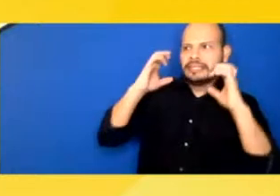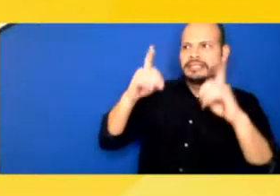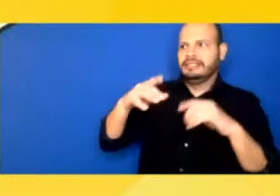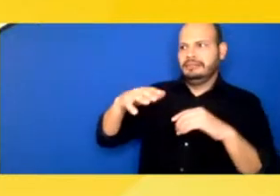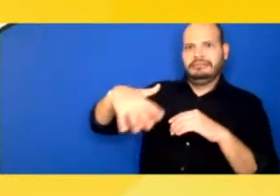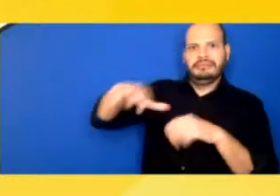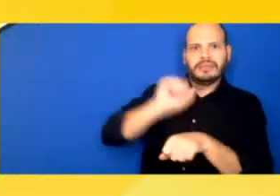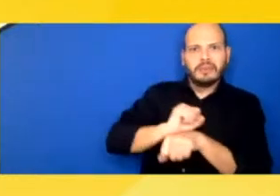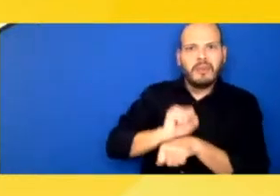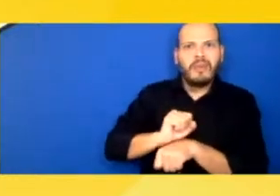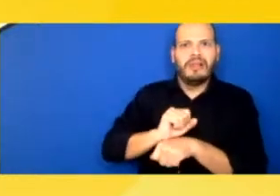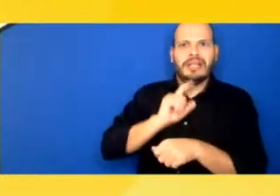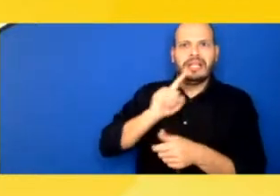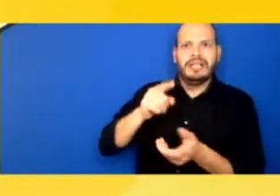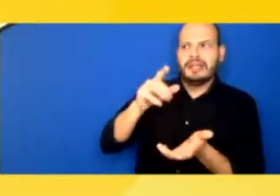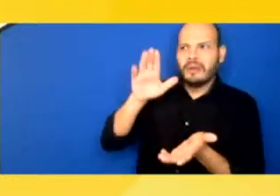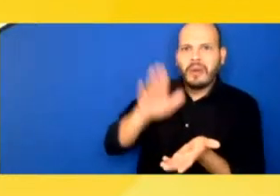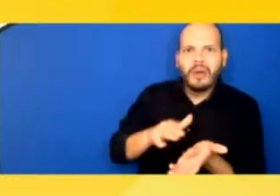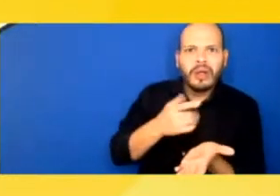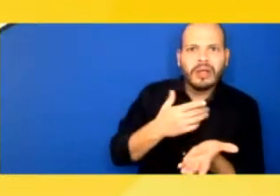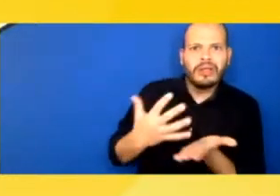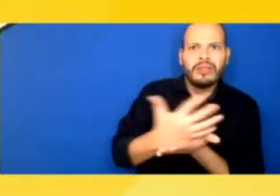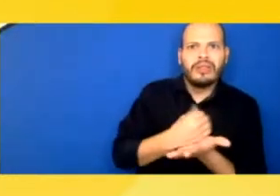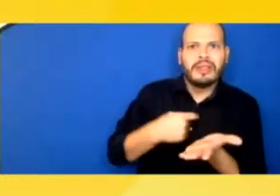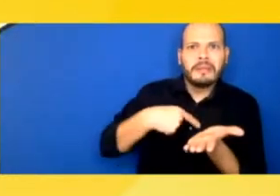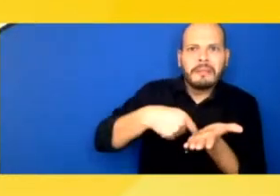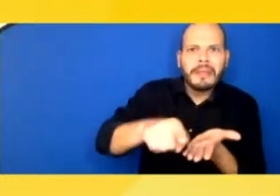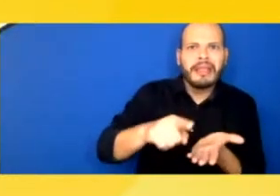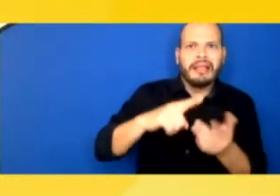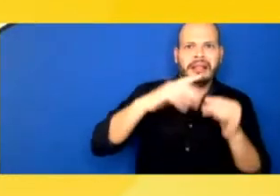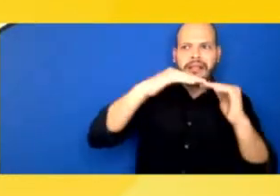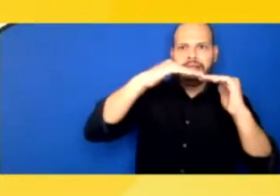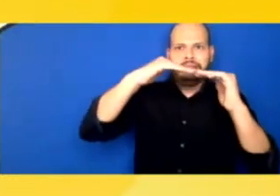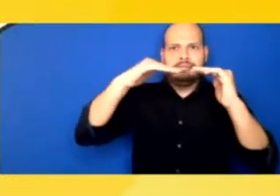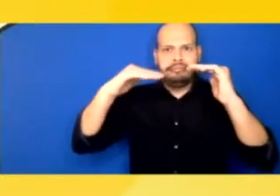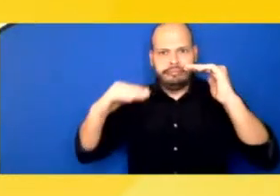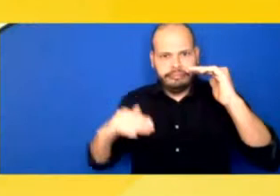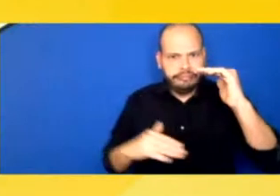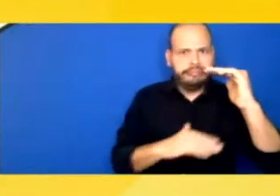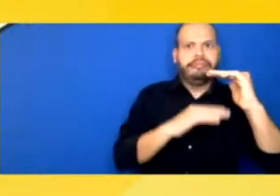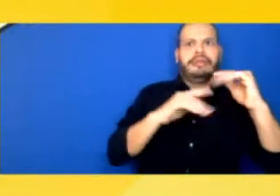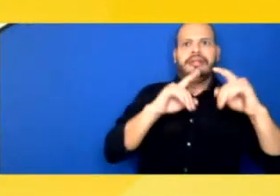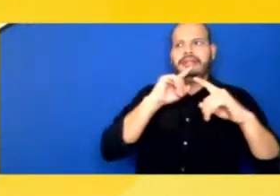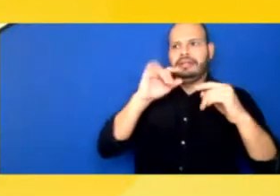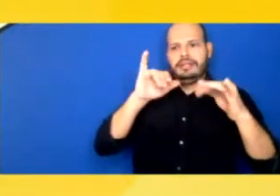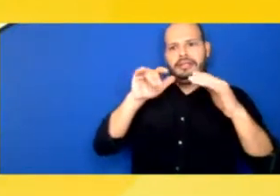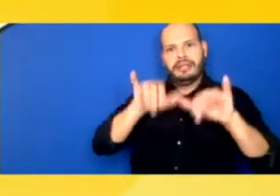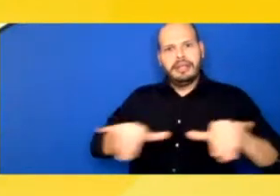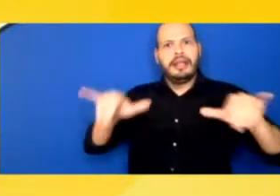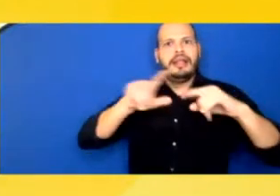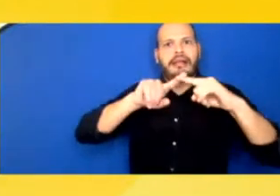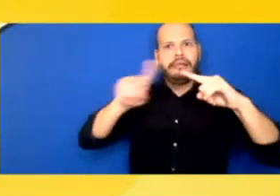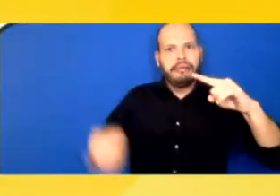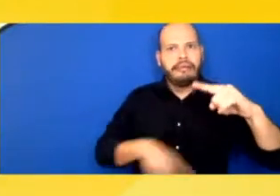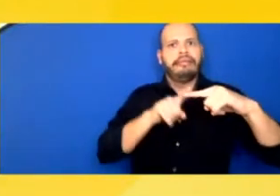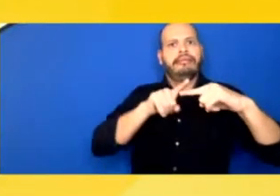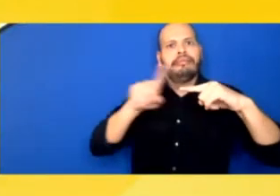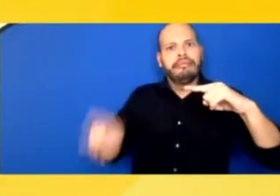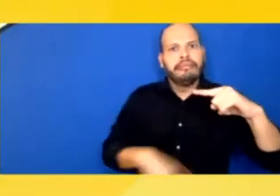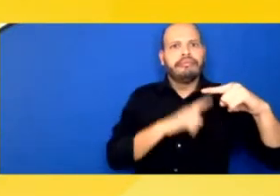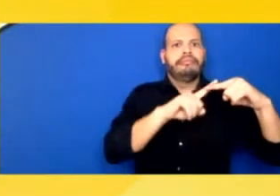poor neighborhood. And so the vicious cycle continues. And we must stand opposed to policies